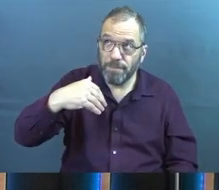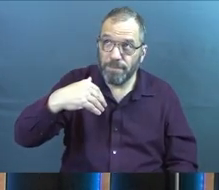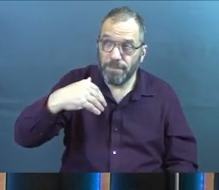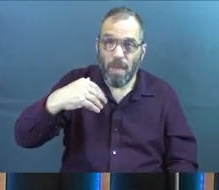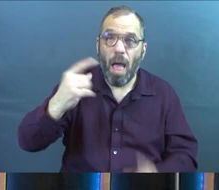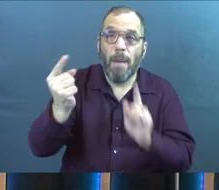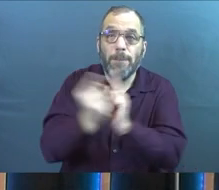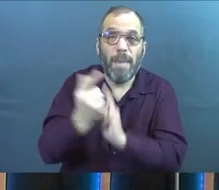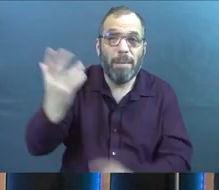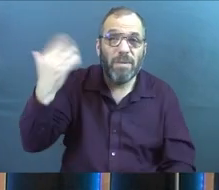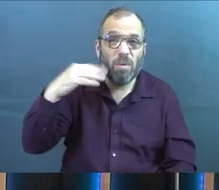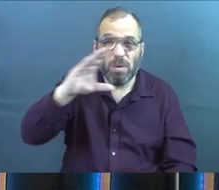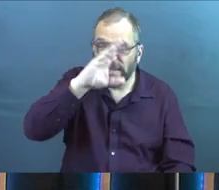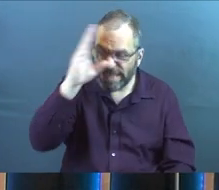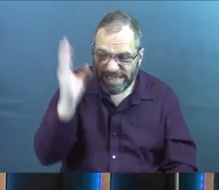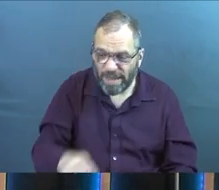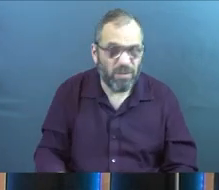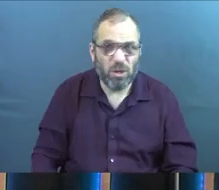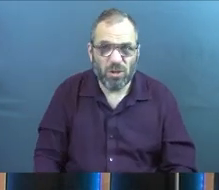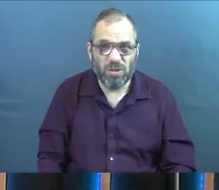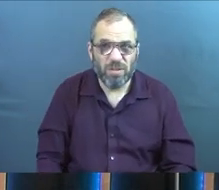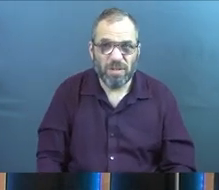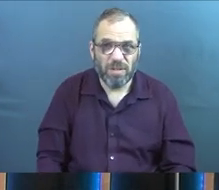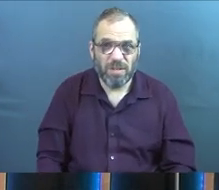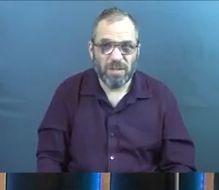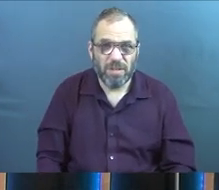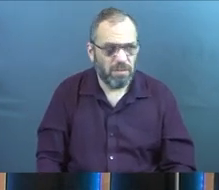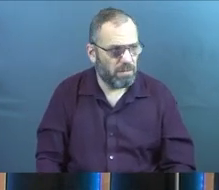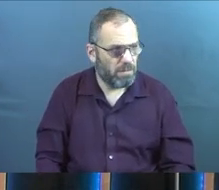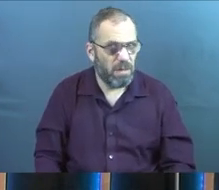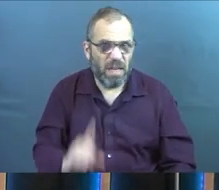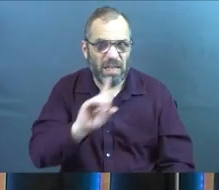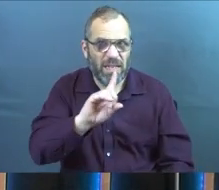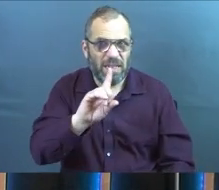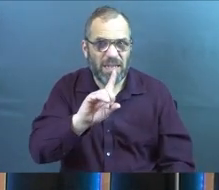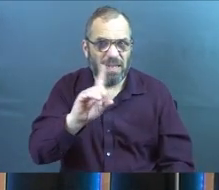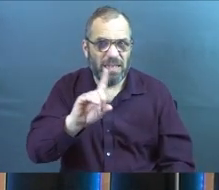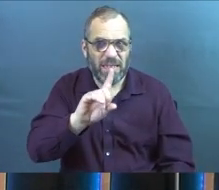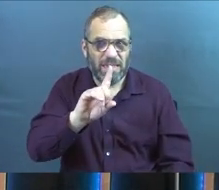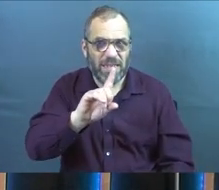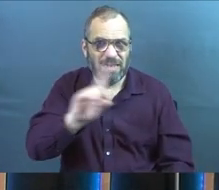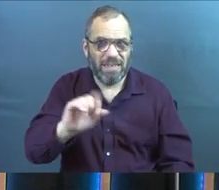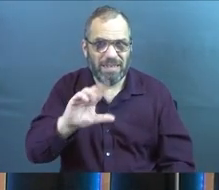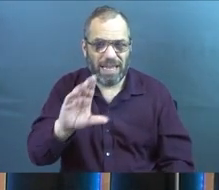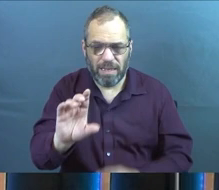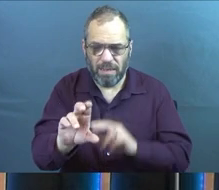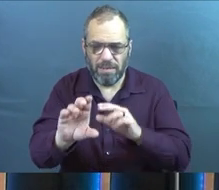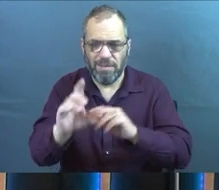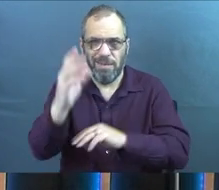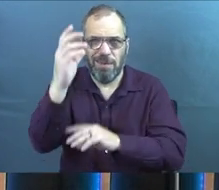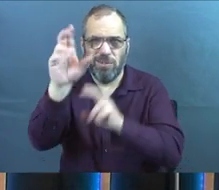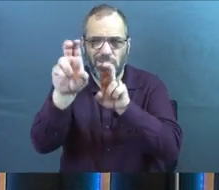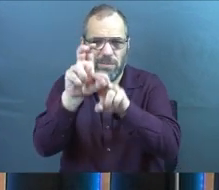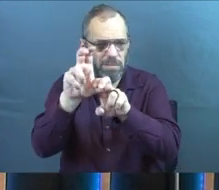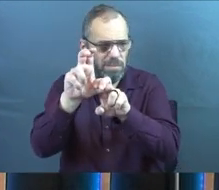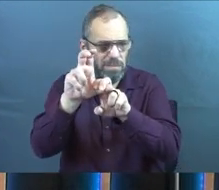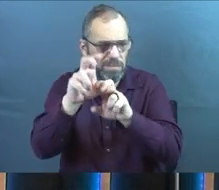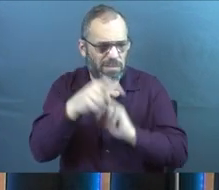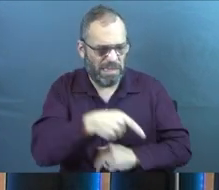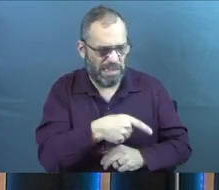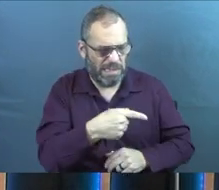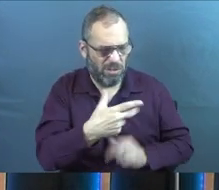Never met this person in his entire life. Zacchaeus is like, did he just say my name? He sure did. Do you see the significance